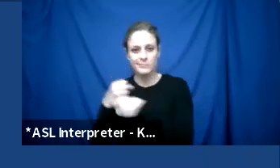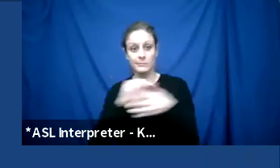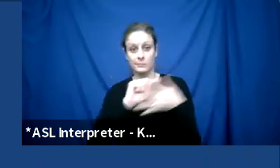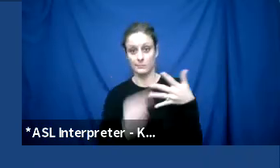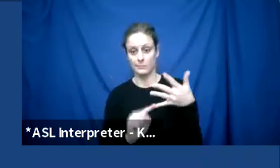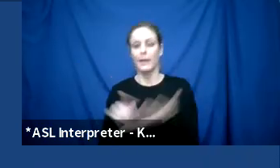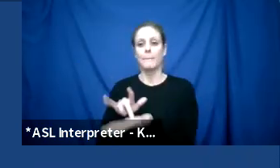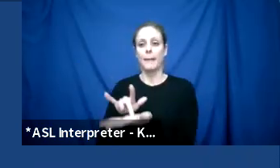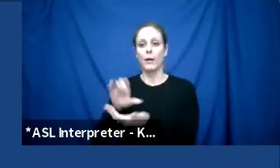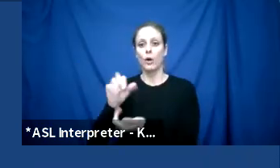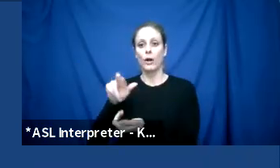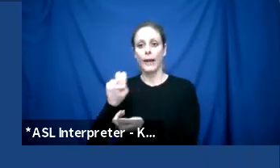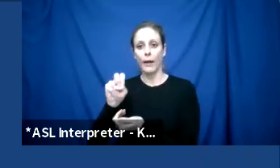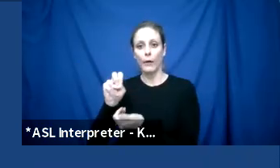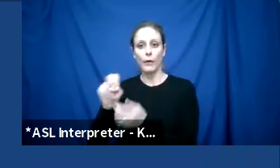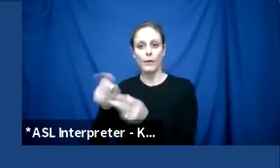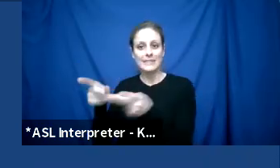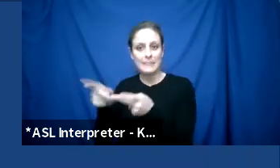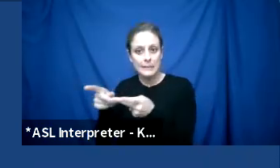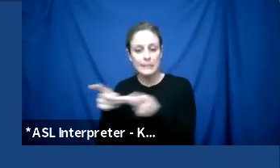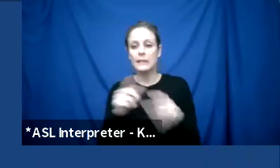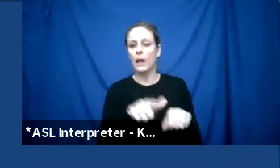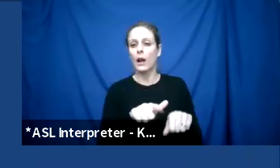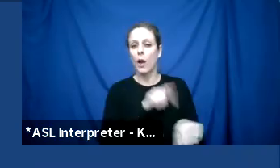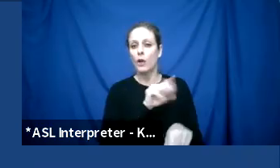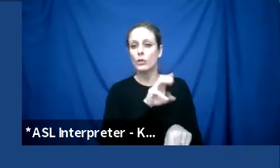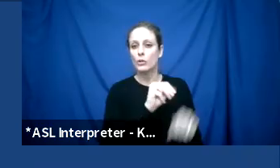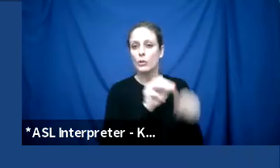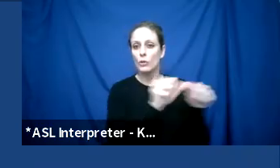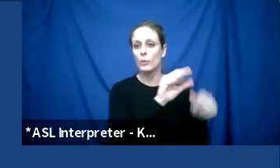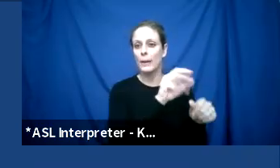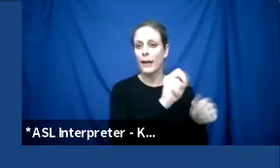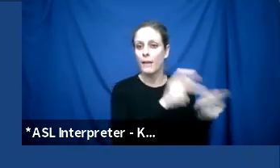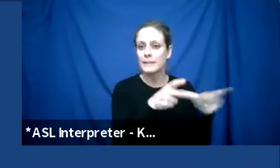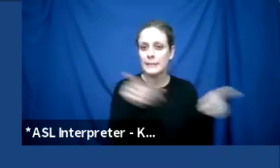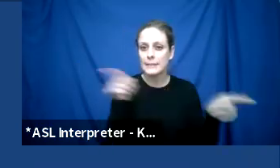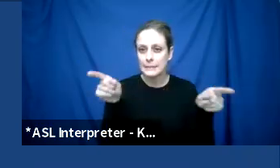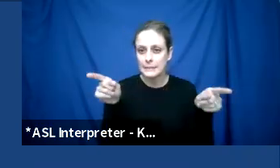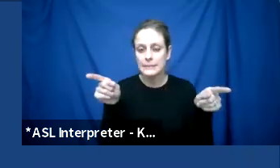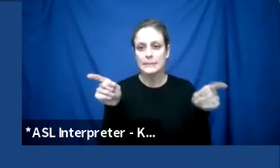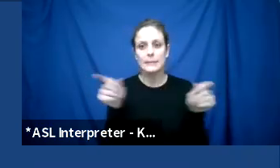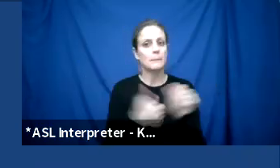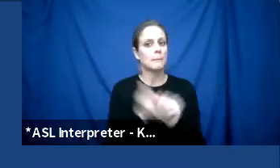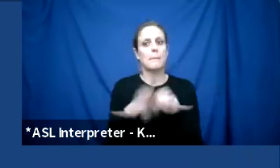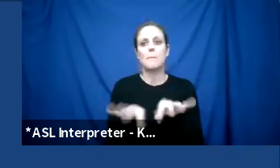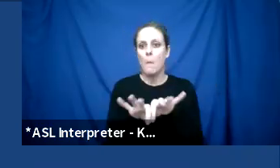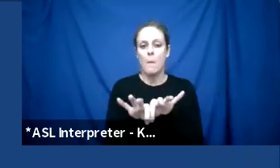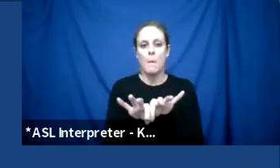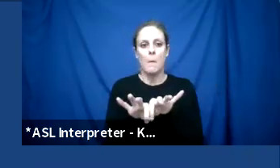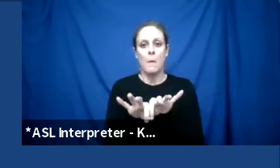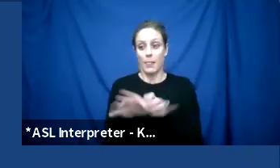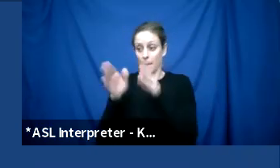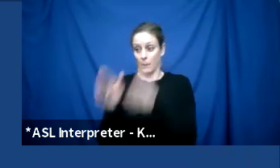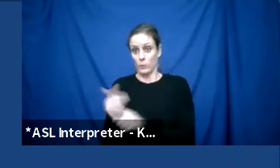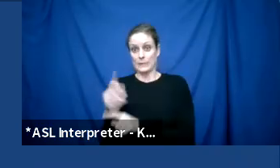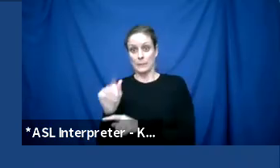care facilities and long-term care facilities, and how important it is to make sure that we make them as independent and usable by people with disabilities